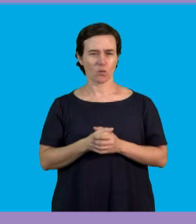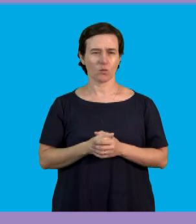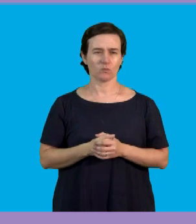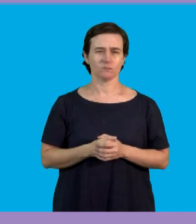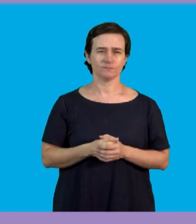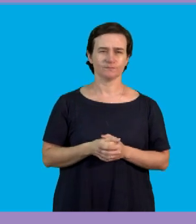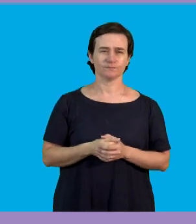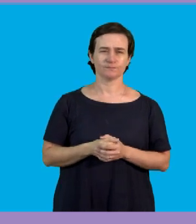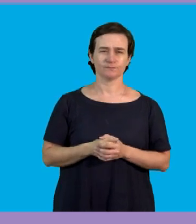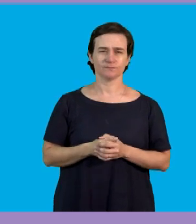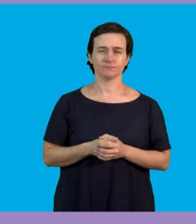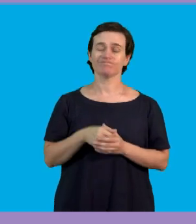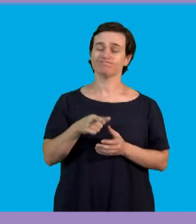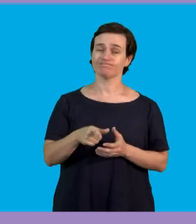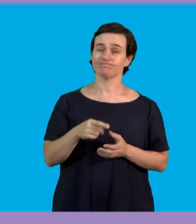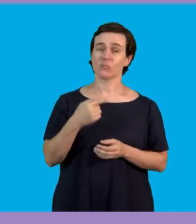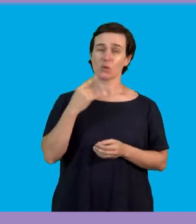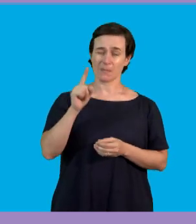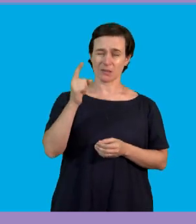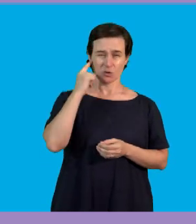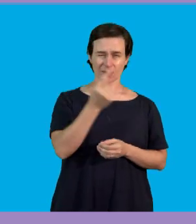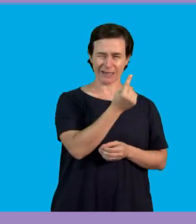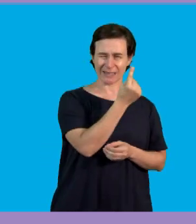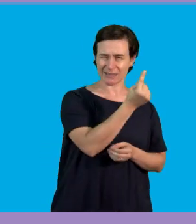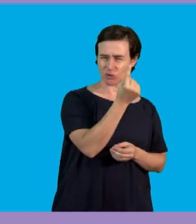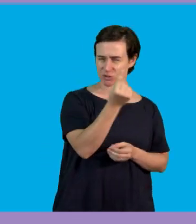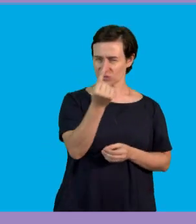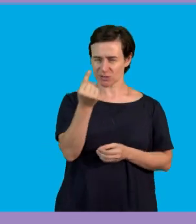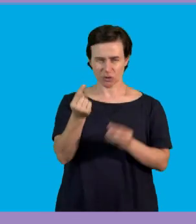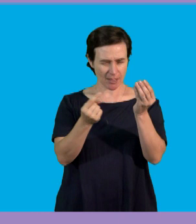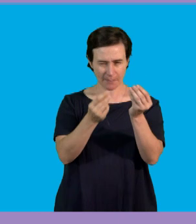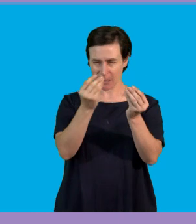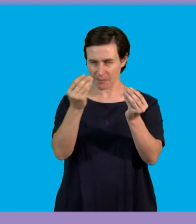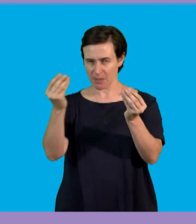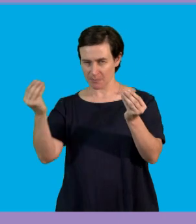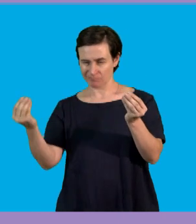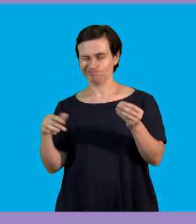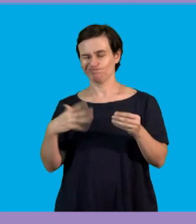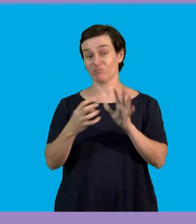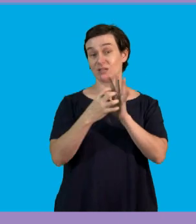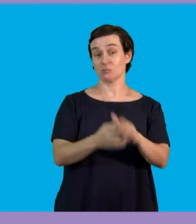digit, that each digit holds. For example, if we have a number like